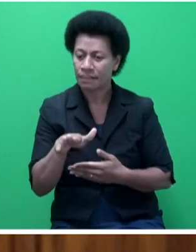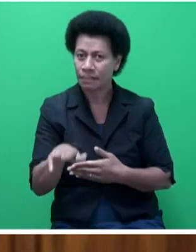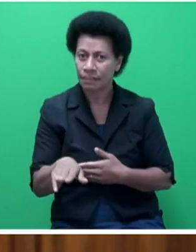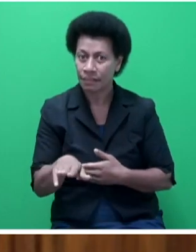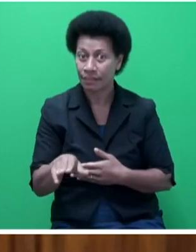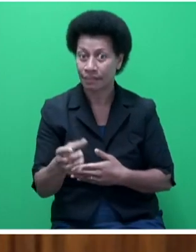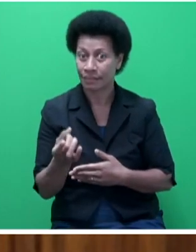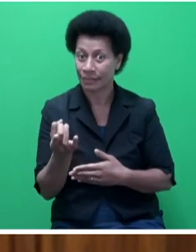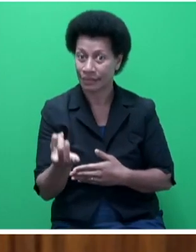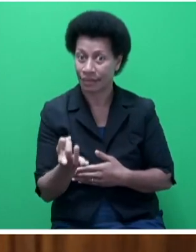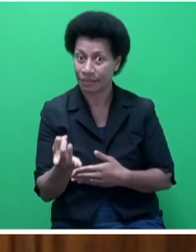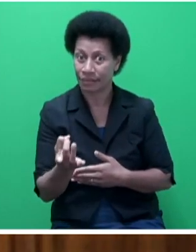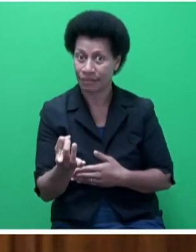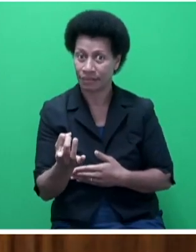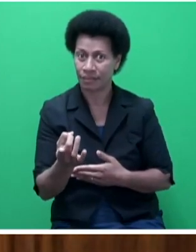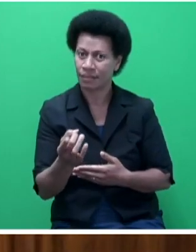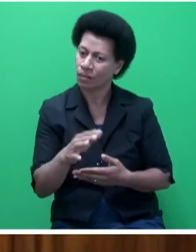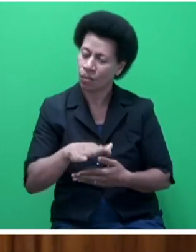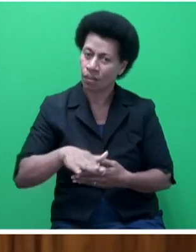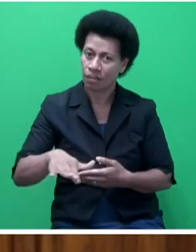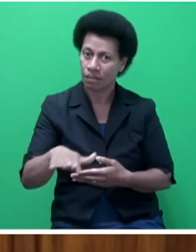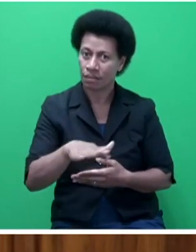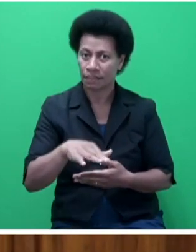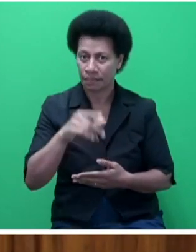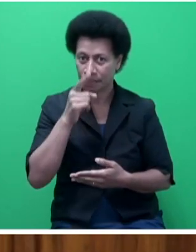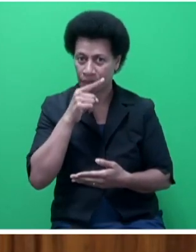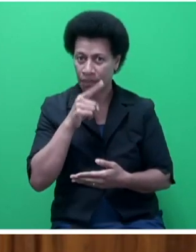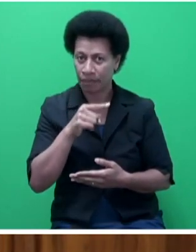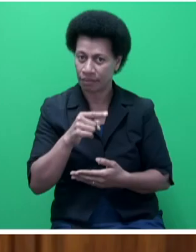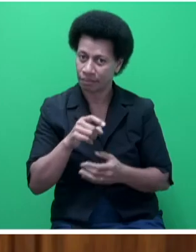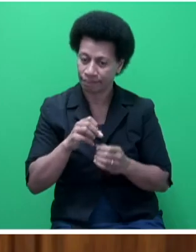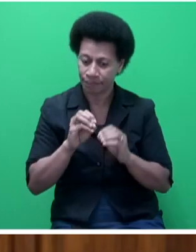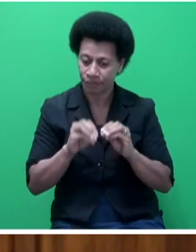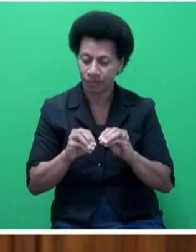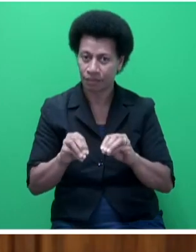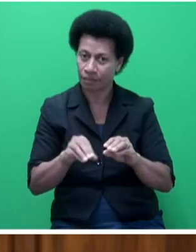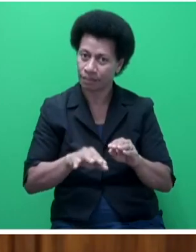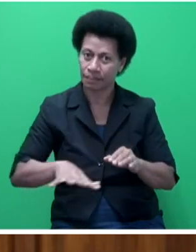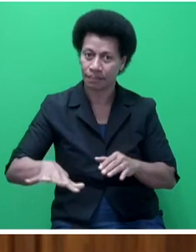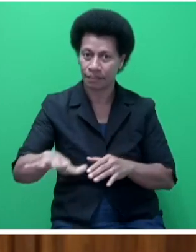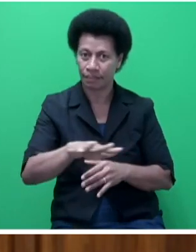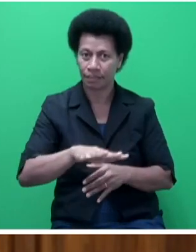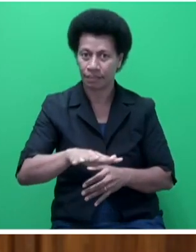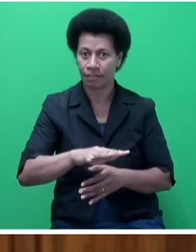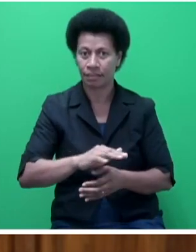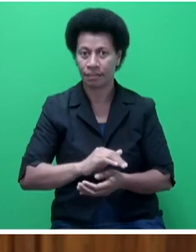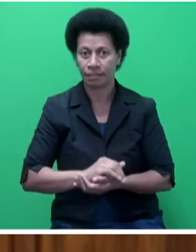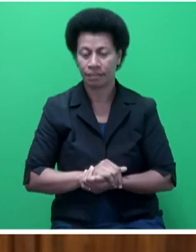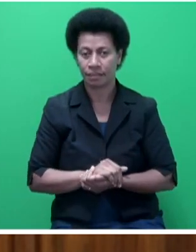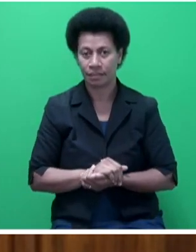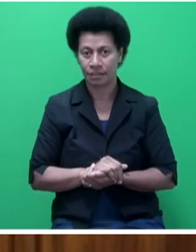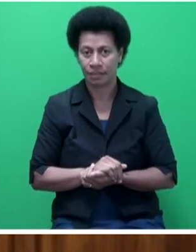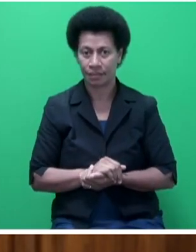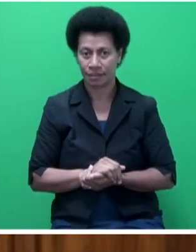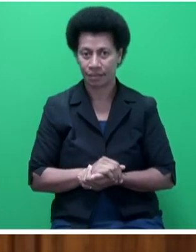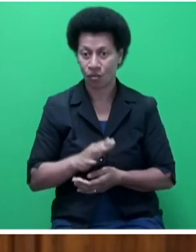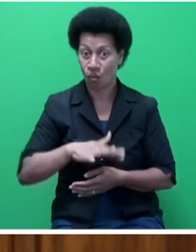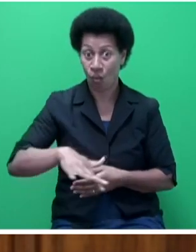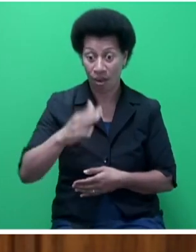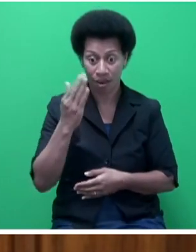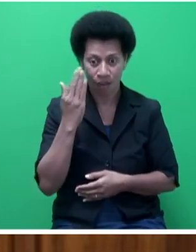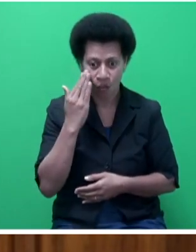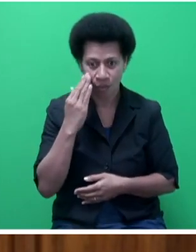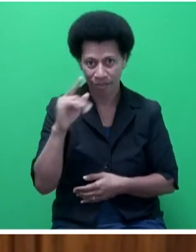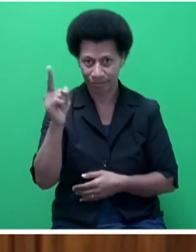of a civilized human being to its flocks. Mr. Speaker, sir, as we are aware that I am